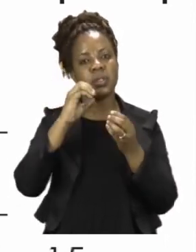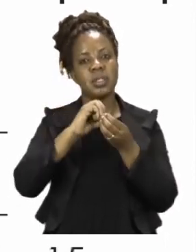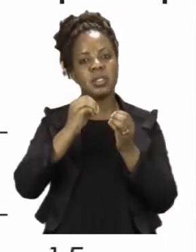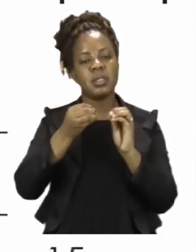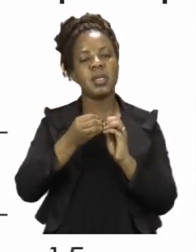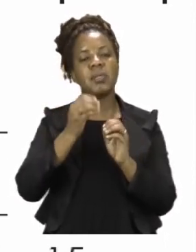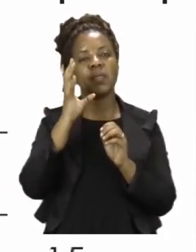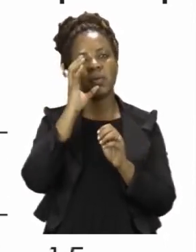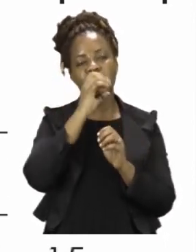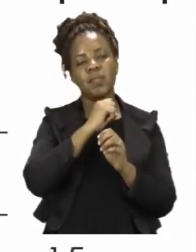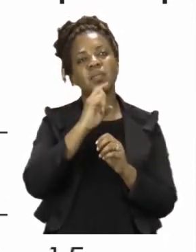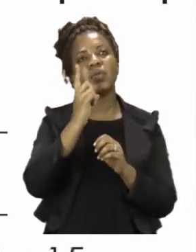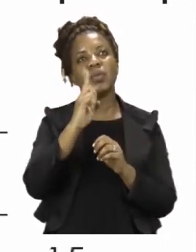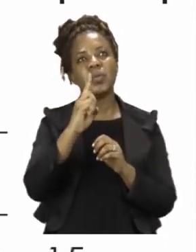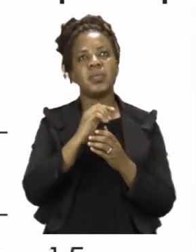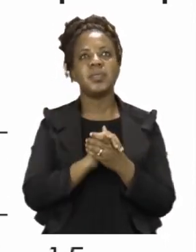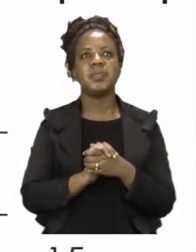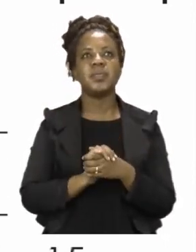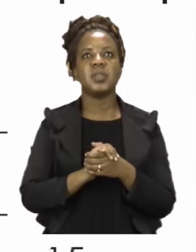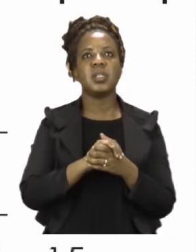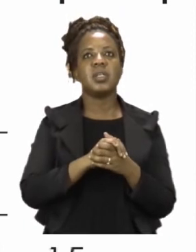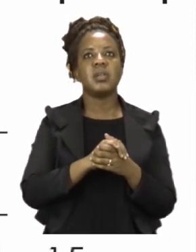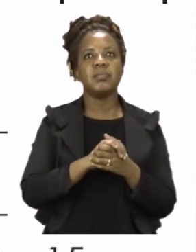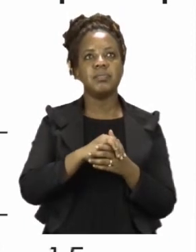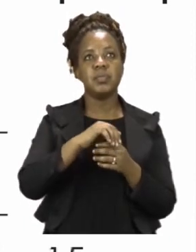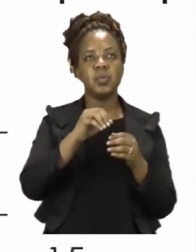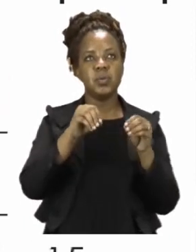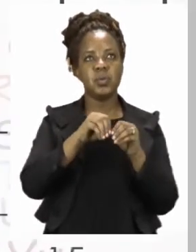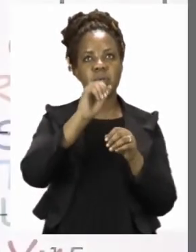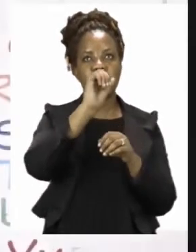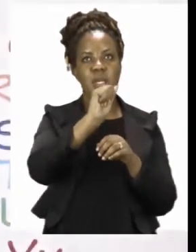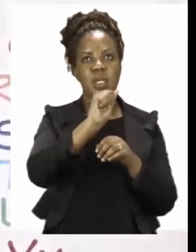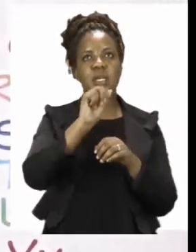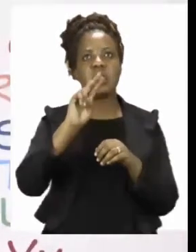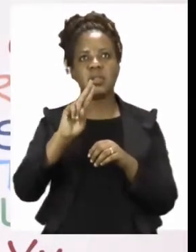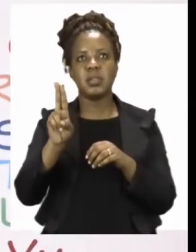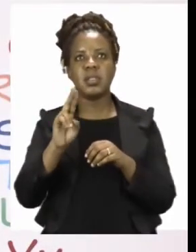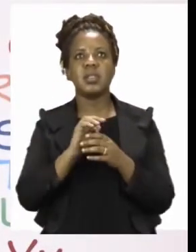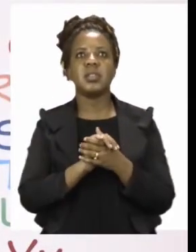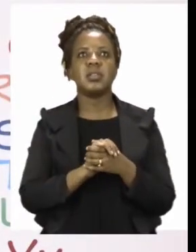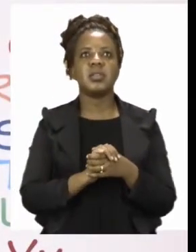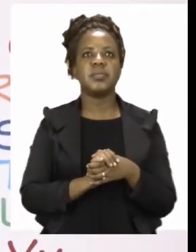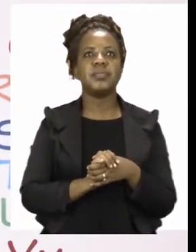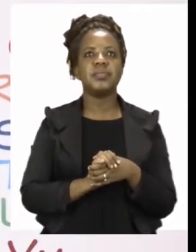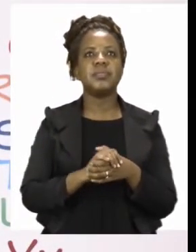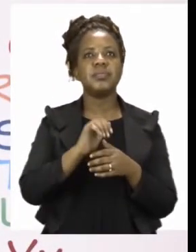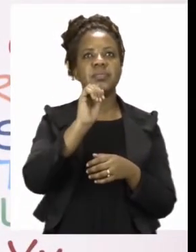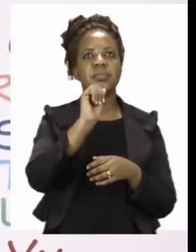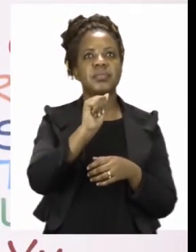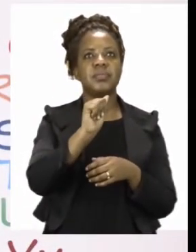2 steps like what we did. Other times you even need to do 3 steps. Just make sure you read